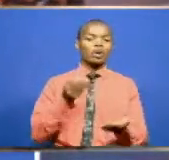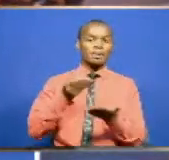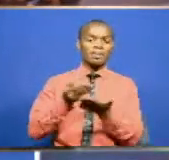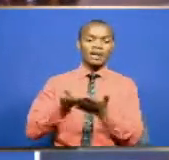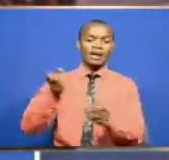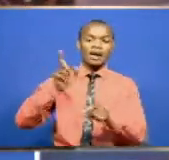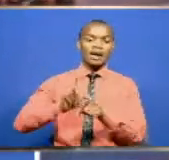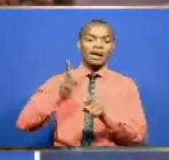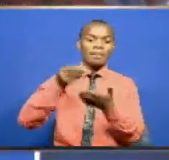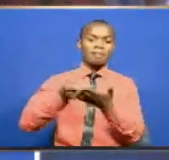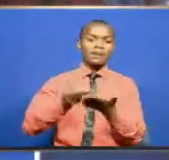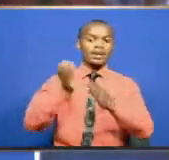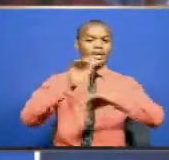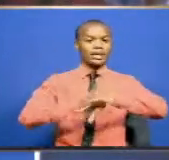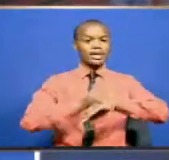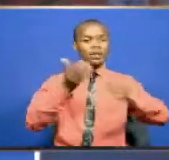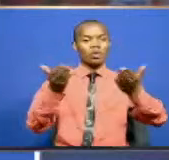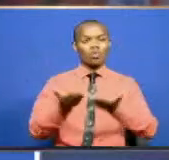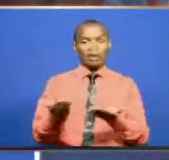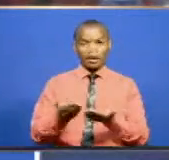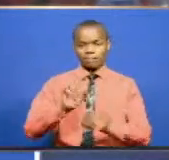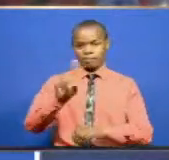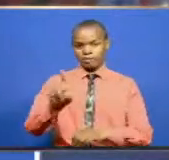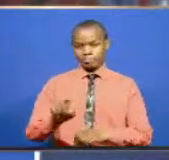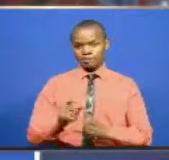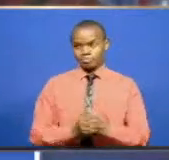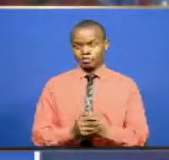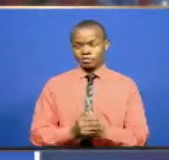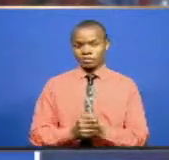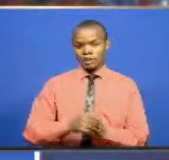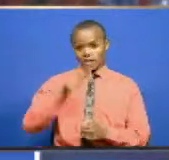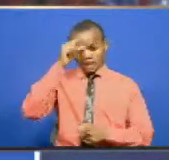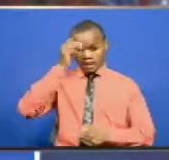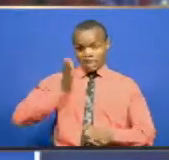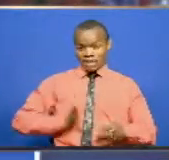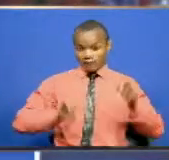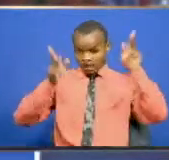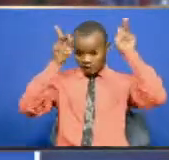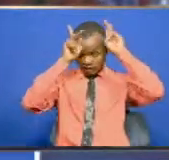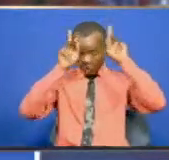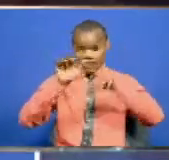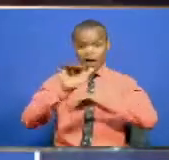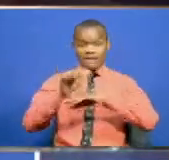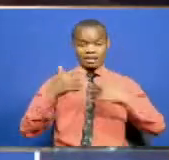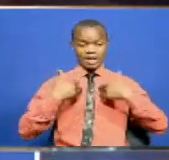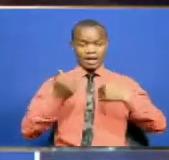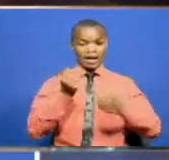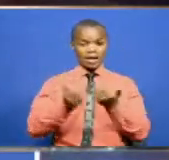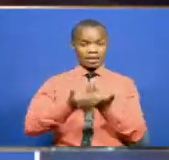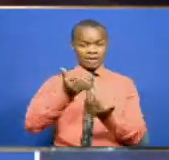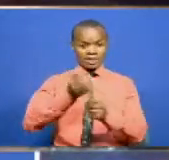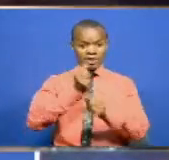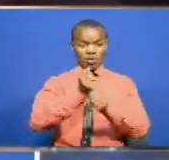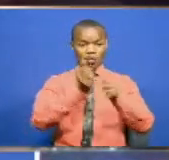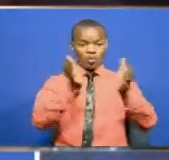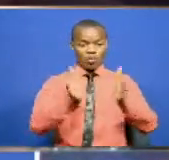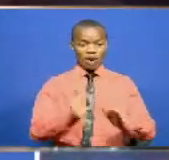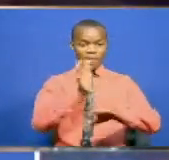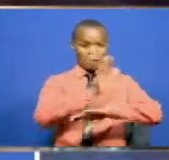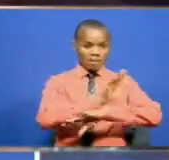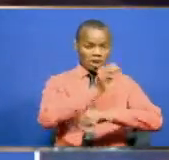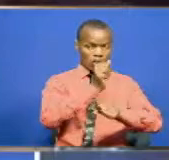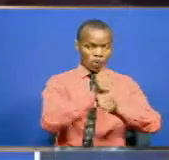pesa nitatoa wapi? Oparanya is calling upon striking healthcare workers to resume duty and help the nation fight